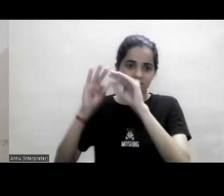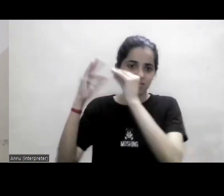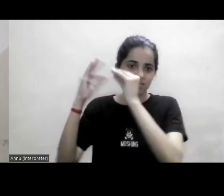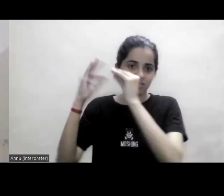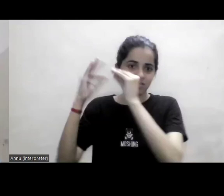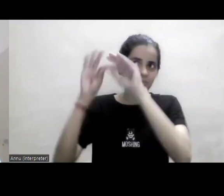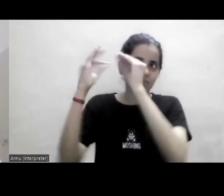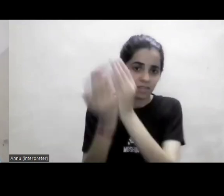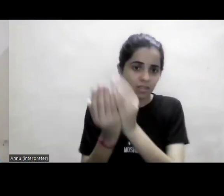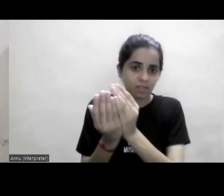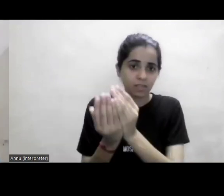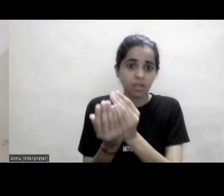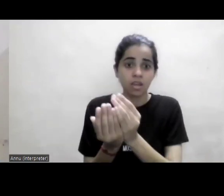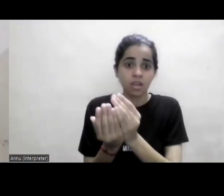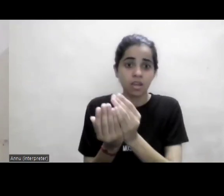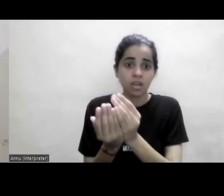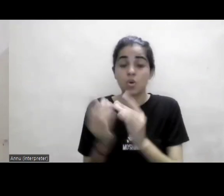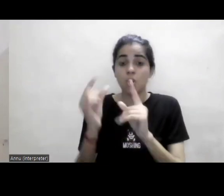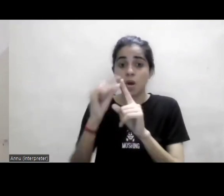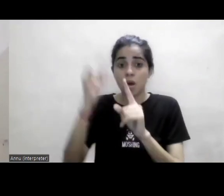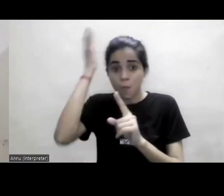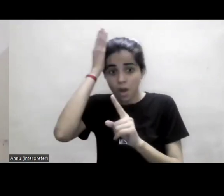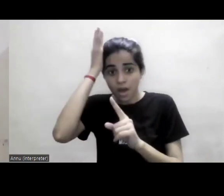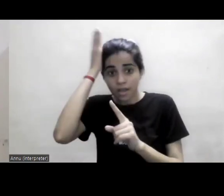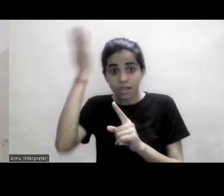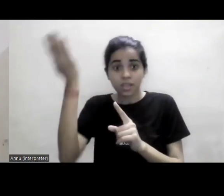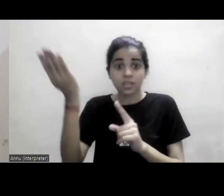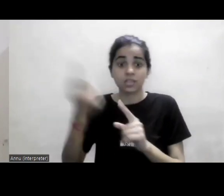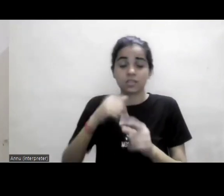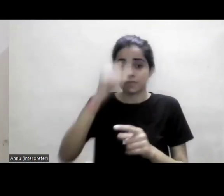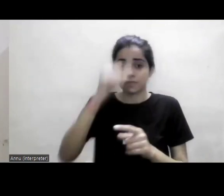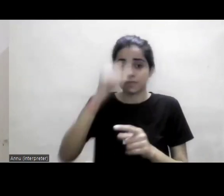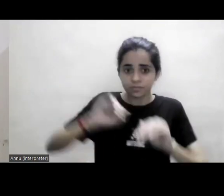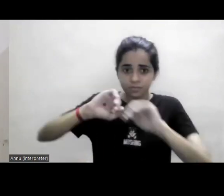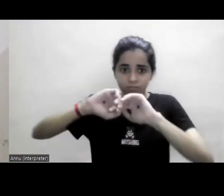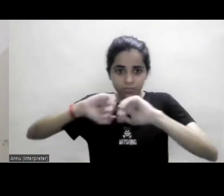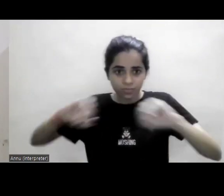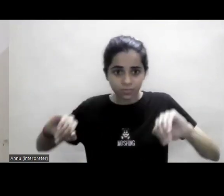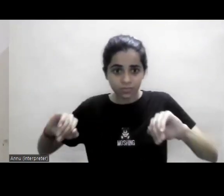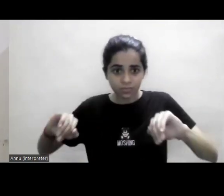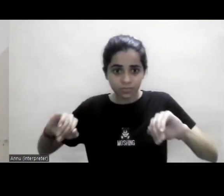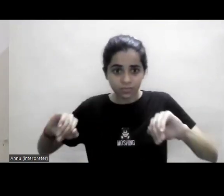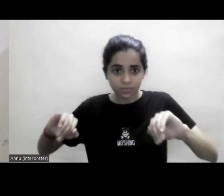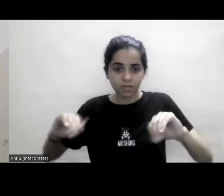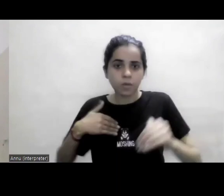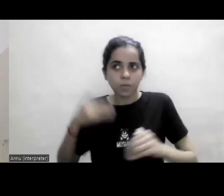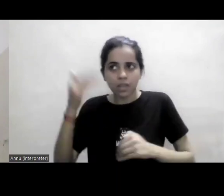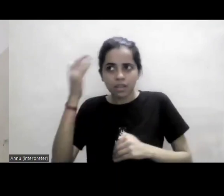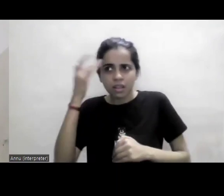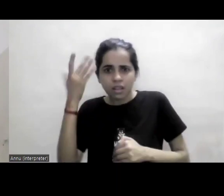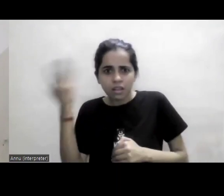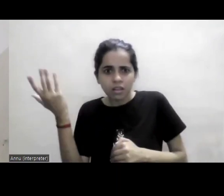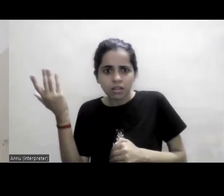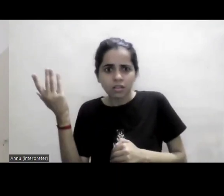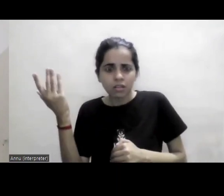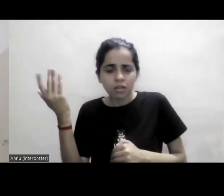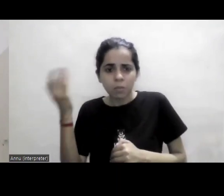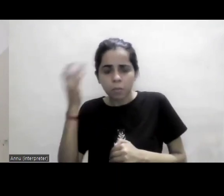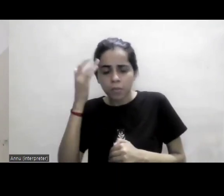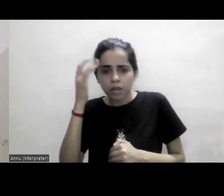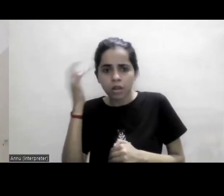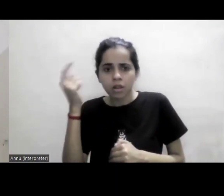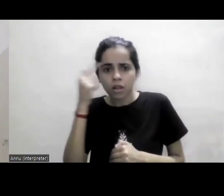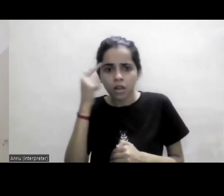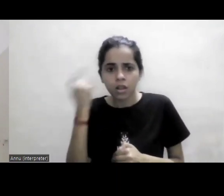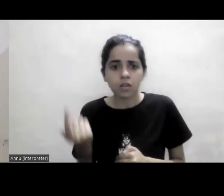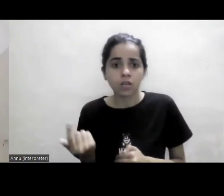right? So what did partition do to my memory, the post memory that I have of partition?